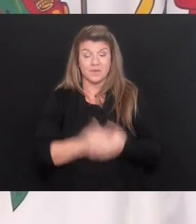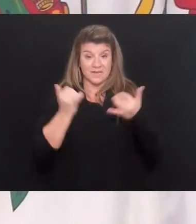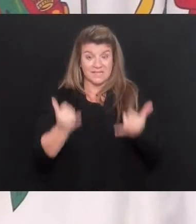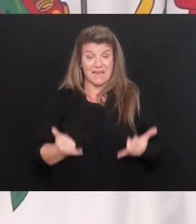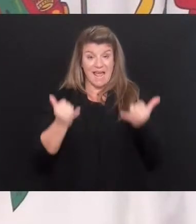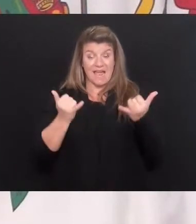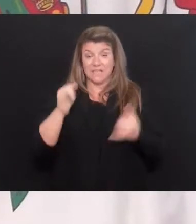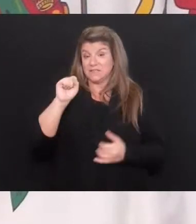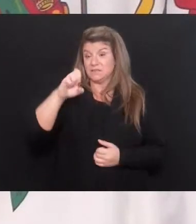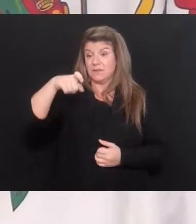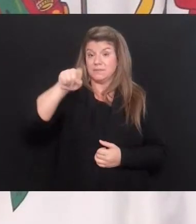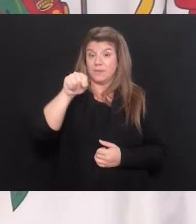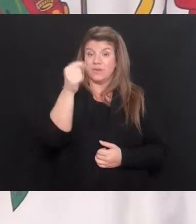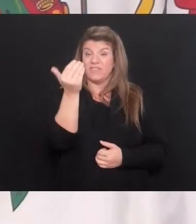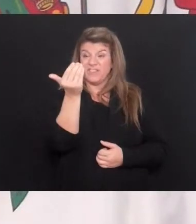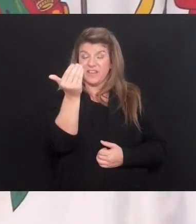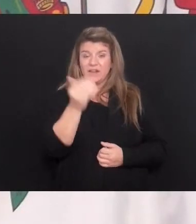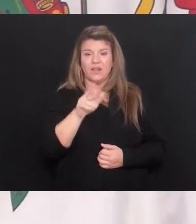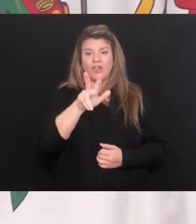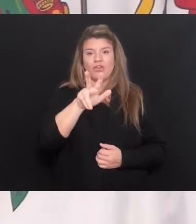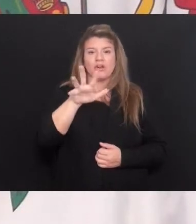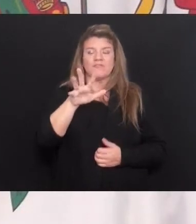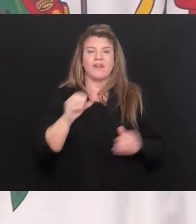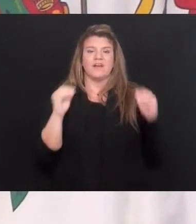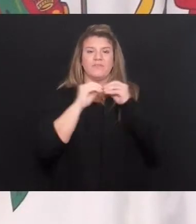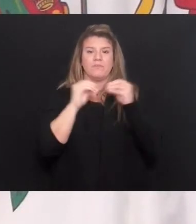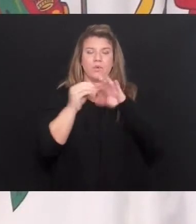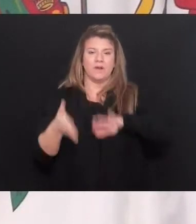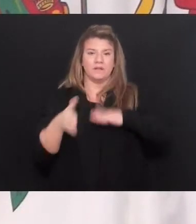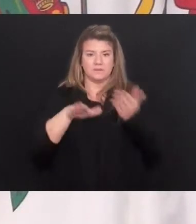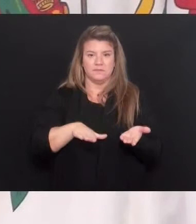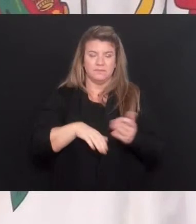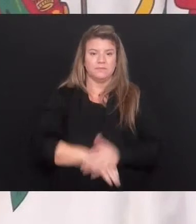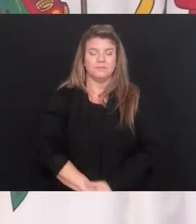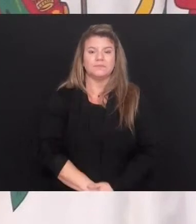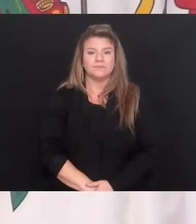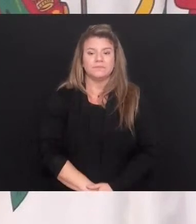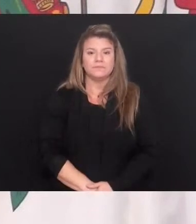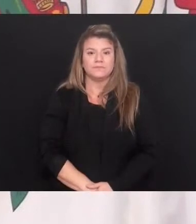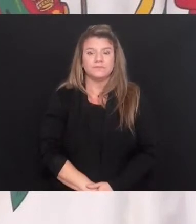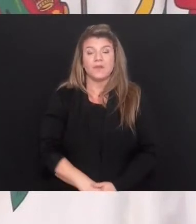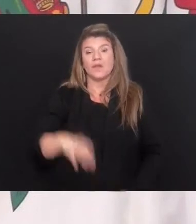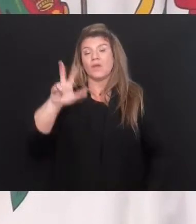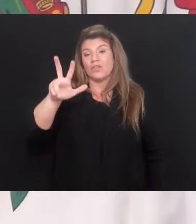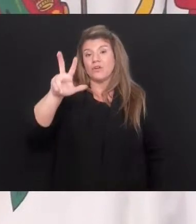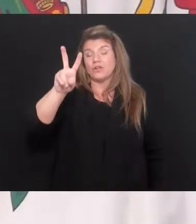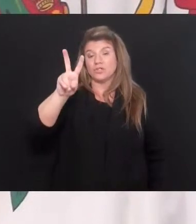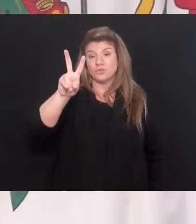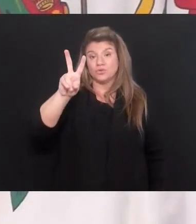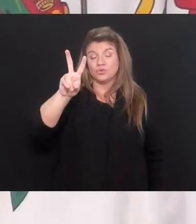Today, September the 15th, 35 more deaths. The